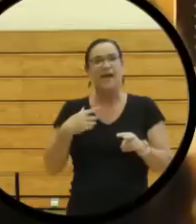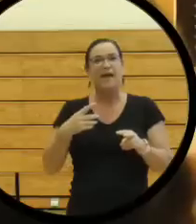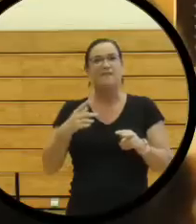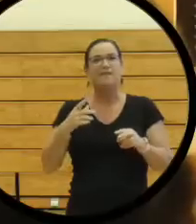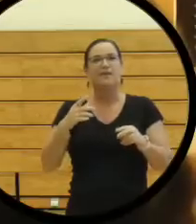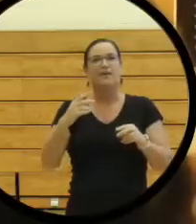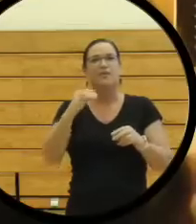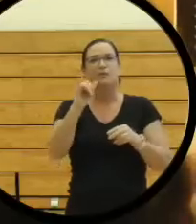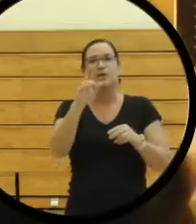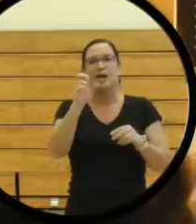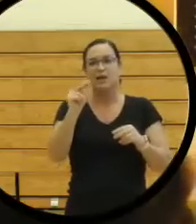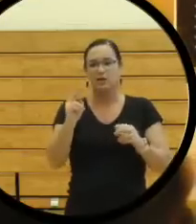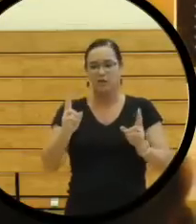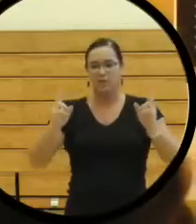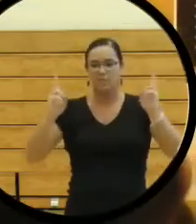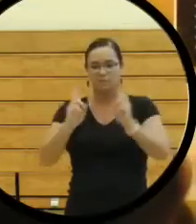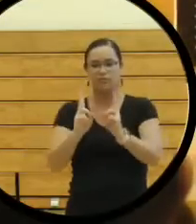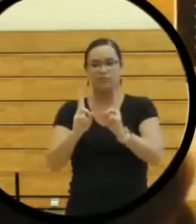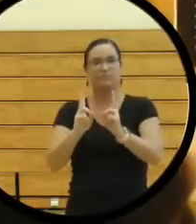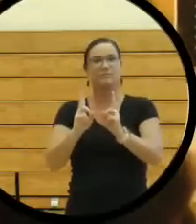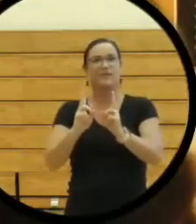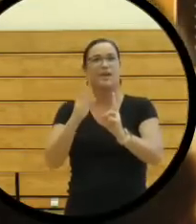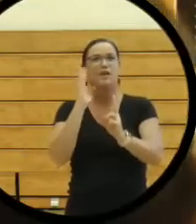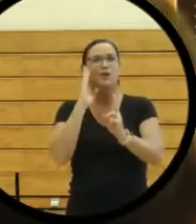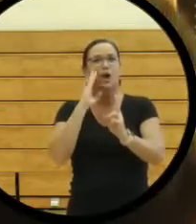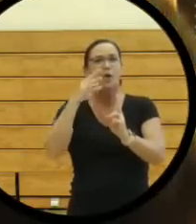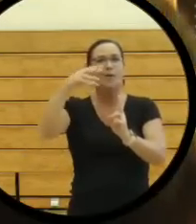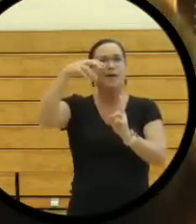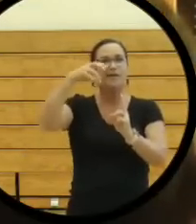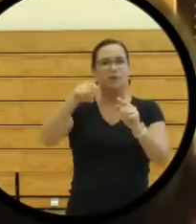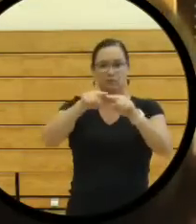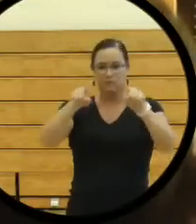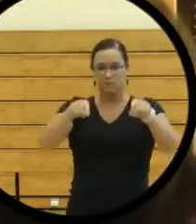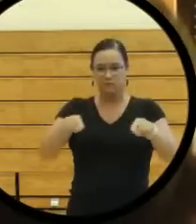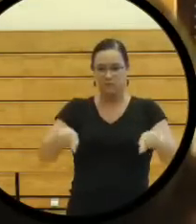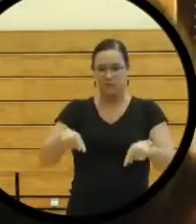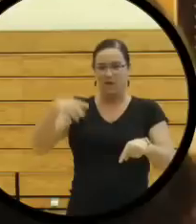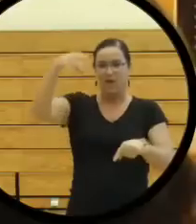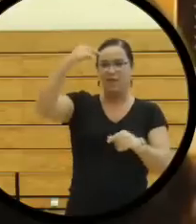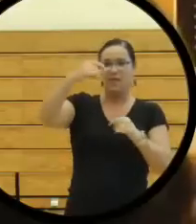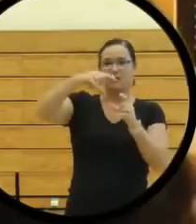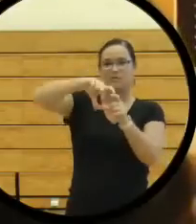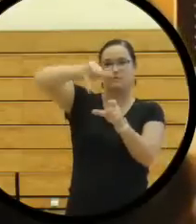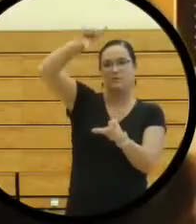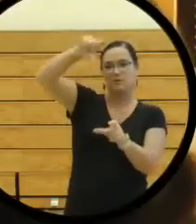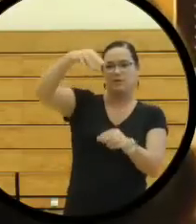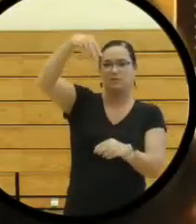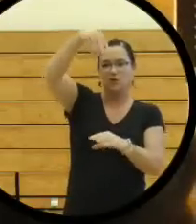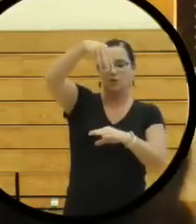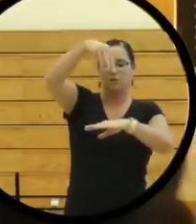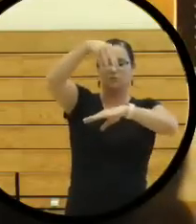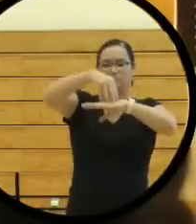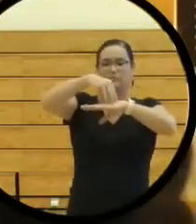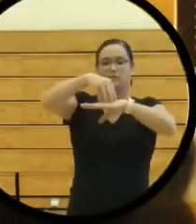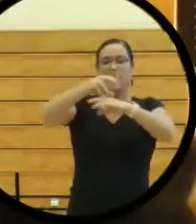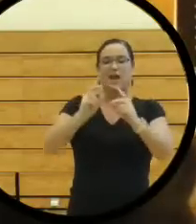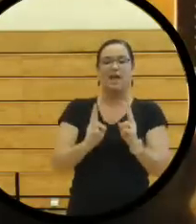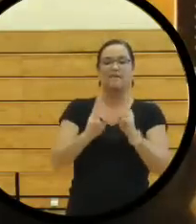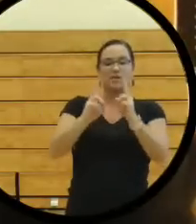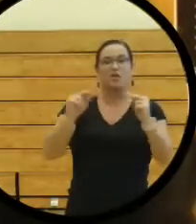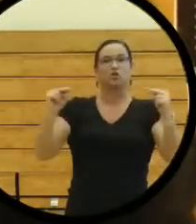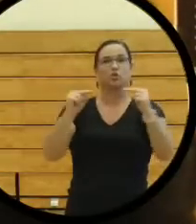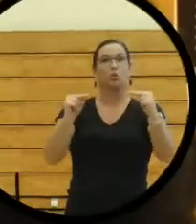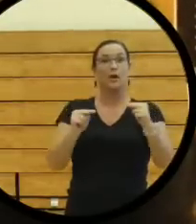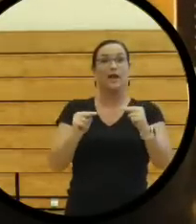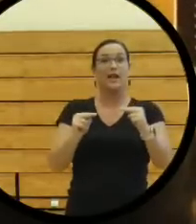holding your support beams and stuff down. So, and one thing that's important to realize, though, is you might think